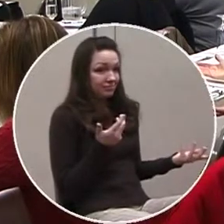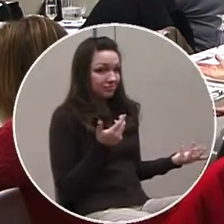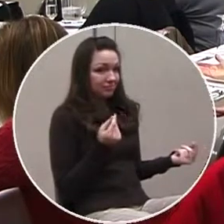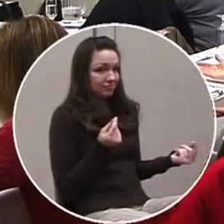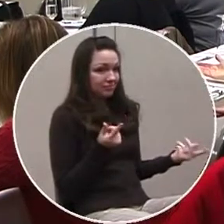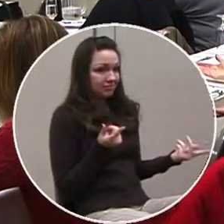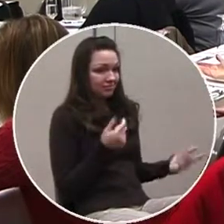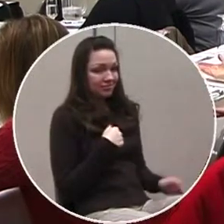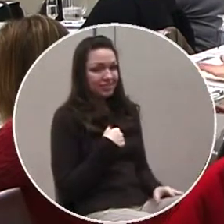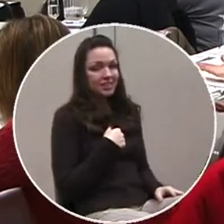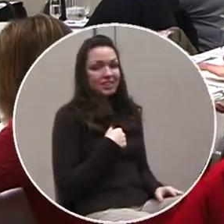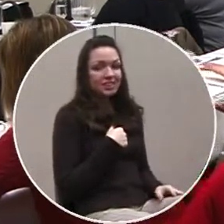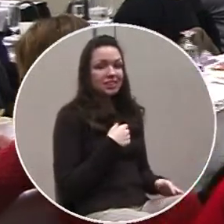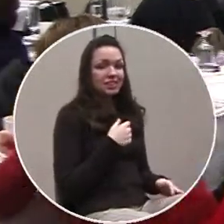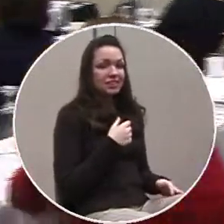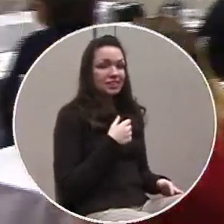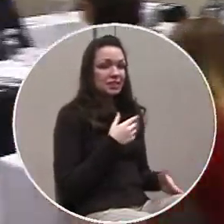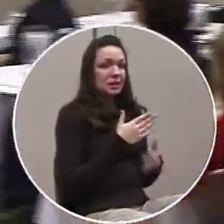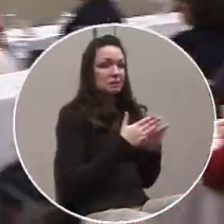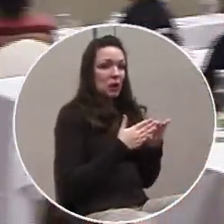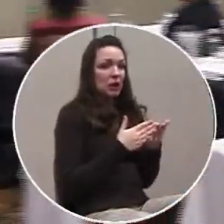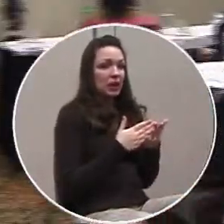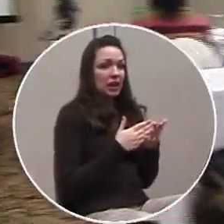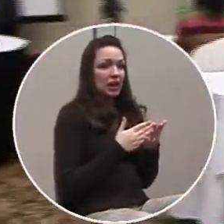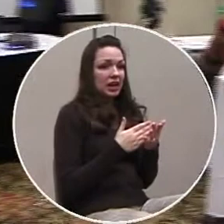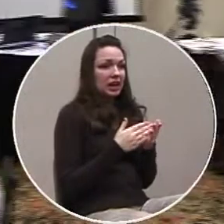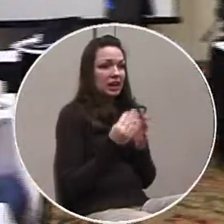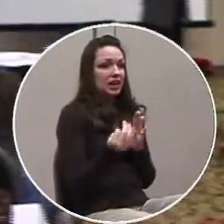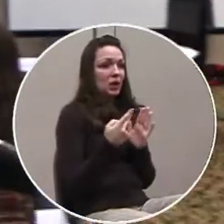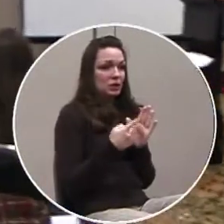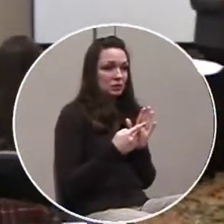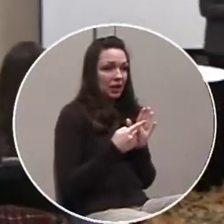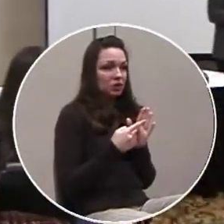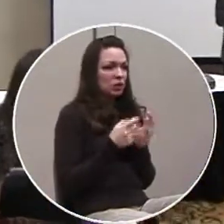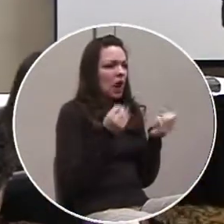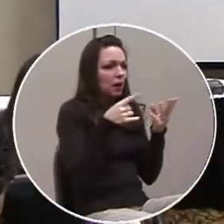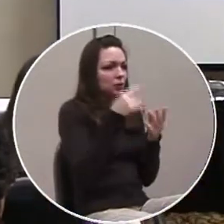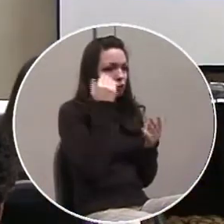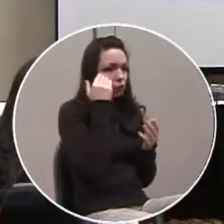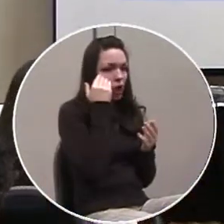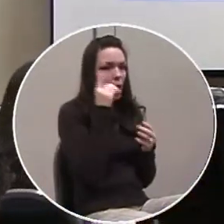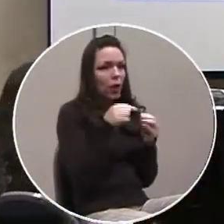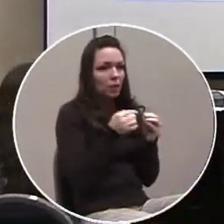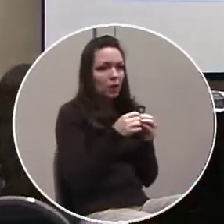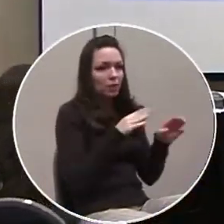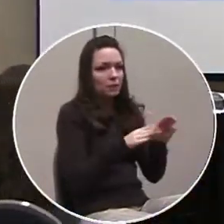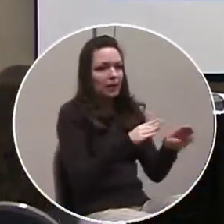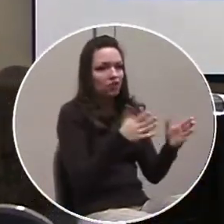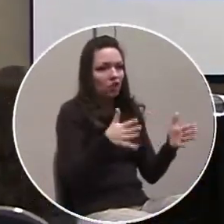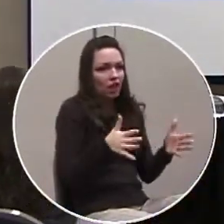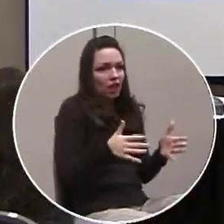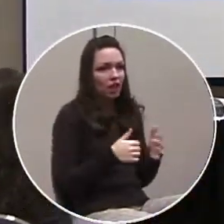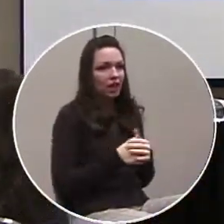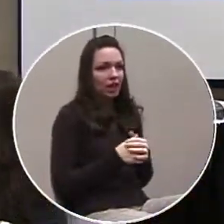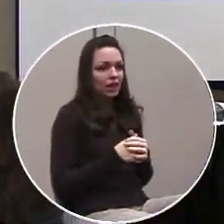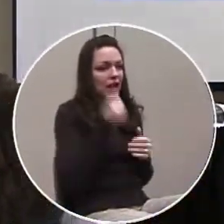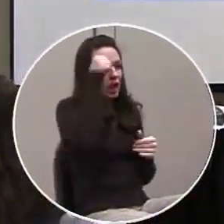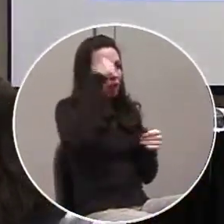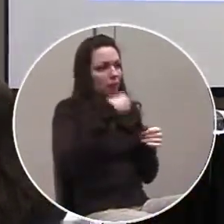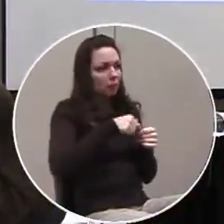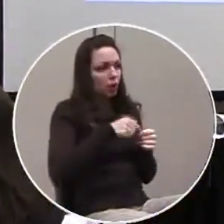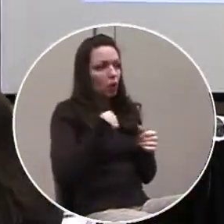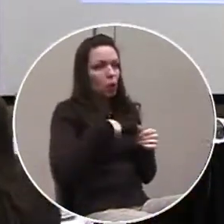Again, it partly goes back to how much do you know about the behavior, but remember too that we can also